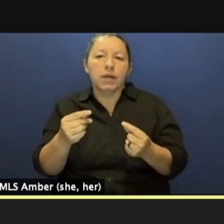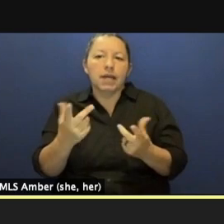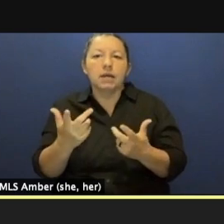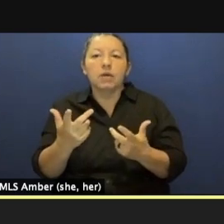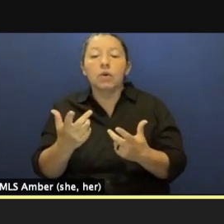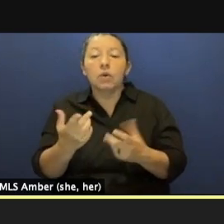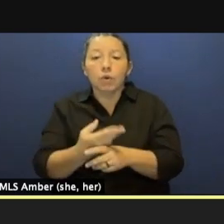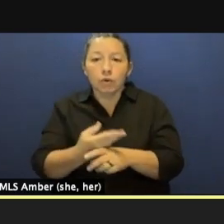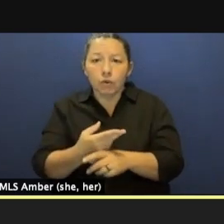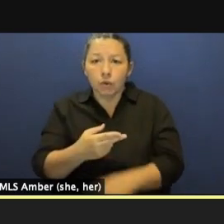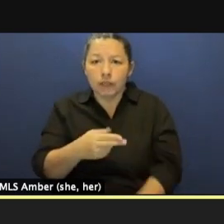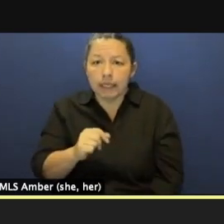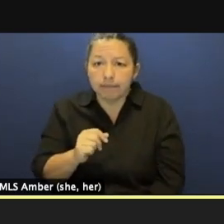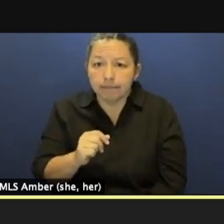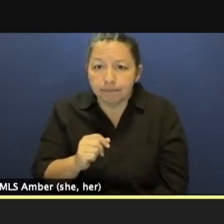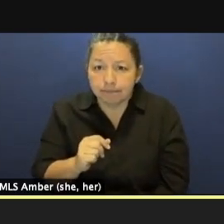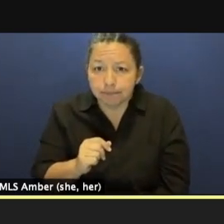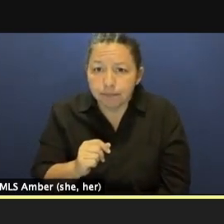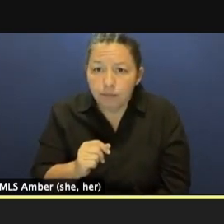lander through the CLIP vehicle,